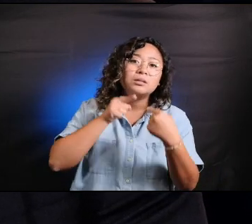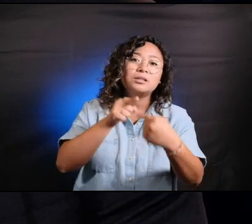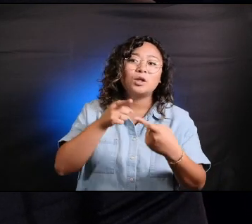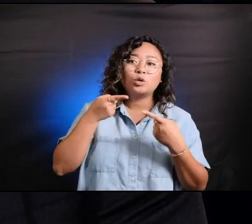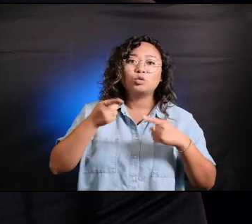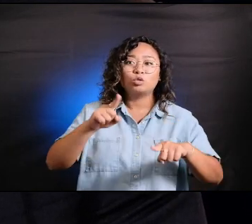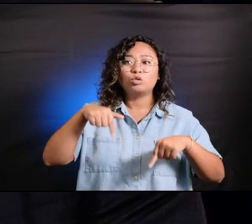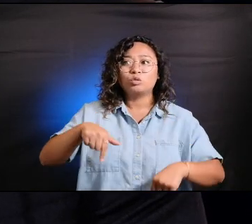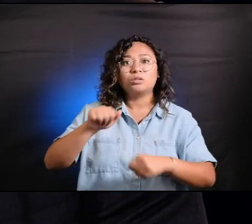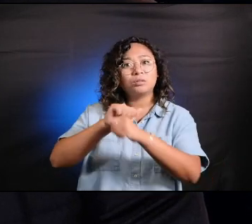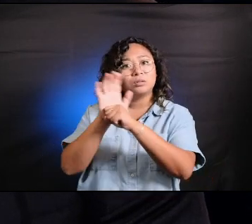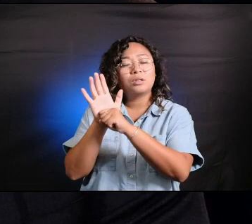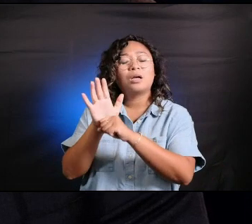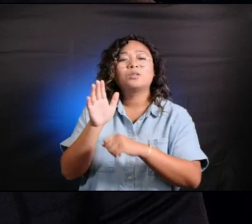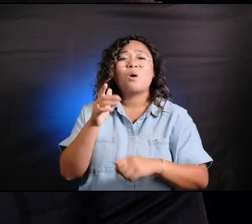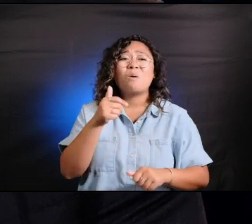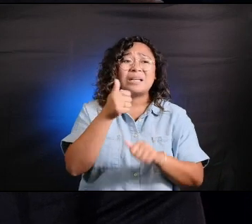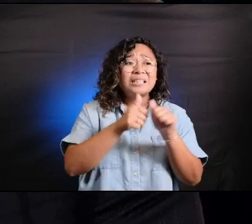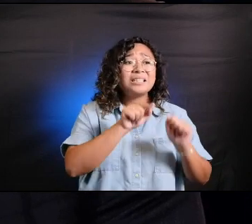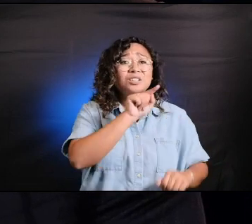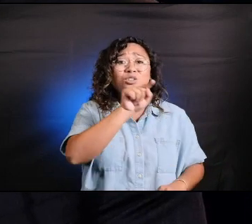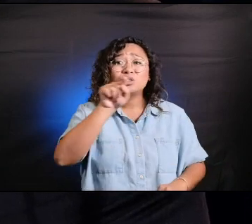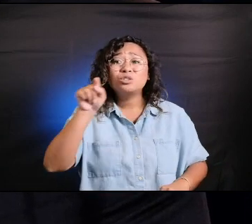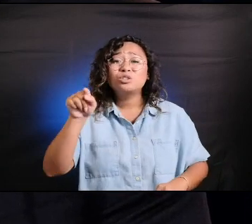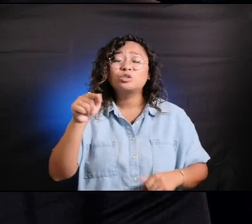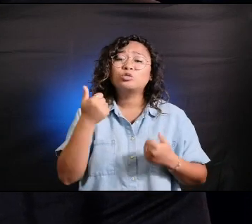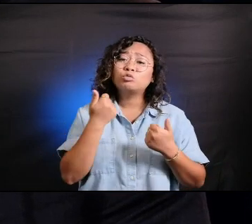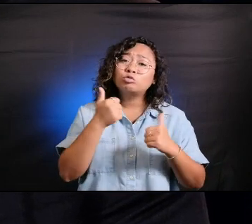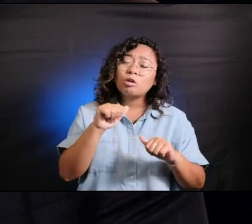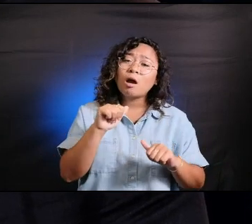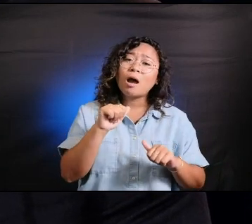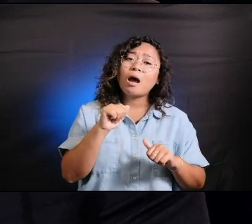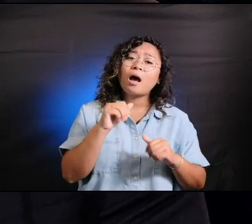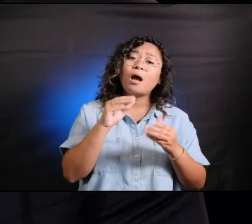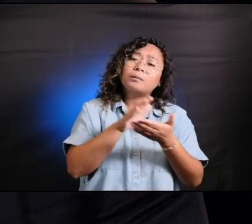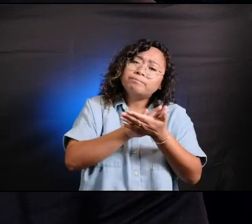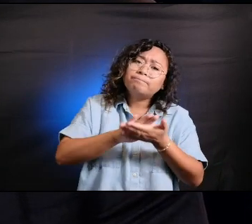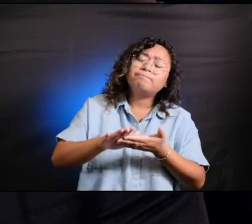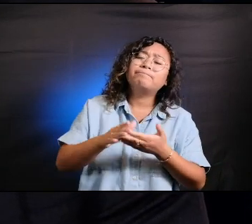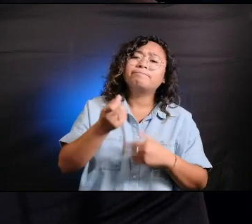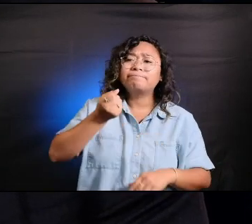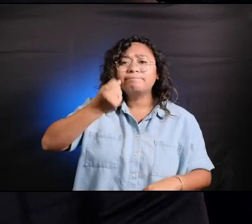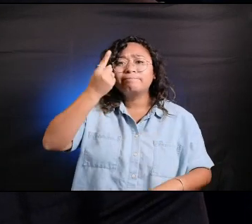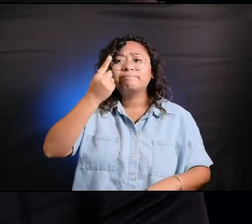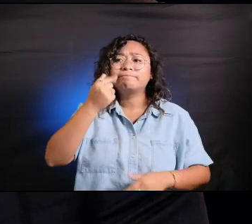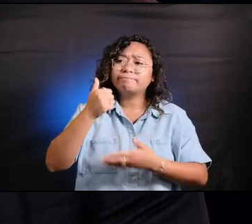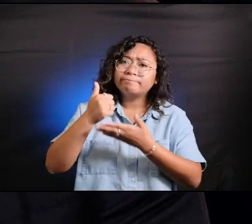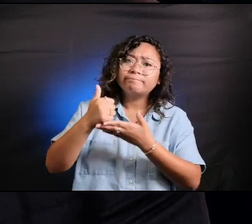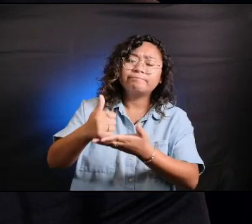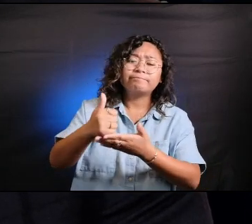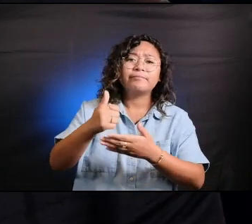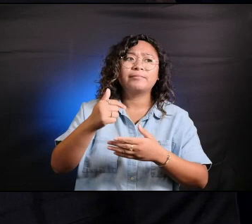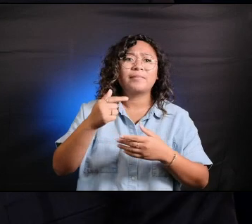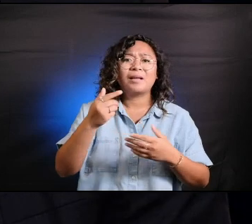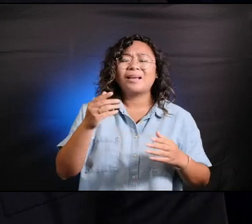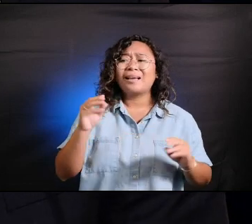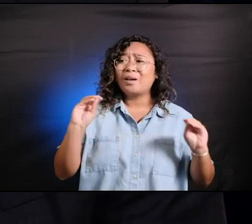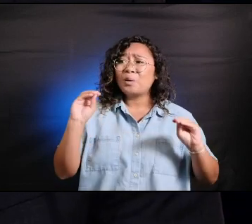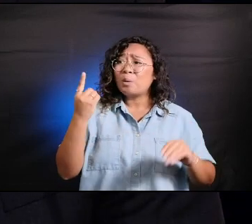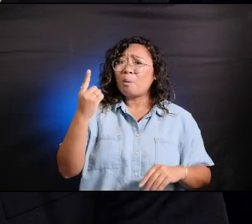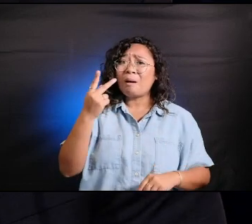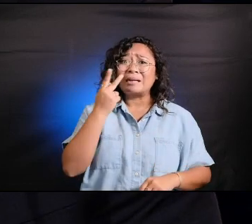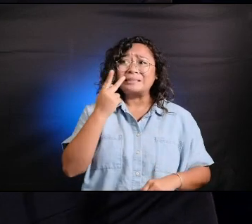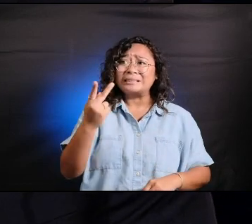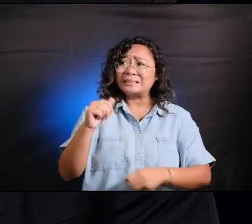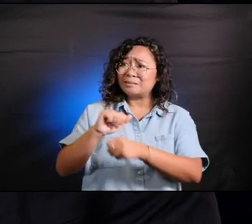response to this pandemic, is that each one of us try to be a little understanding and try to help out with the things that we are going through. No one has ever